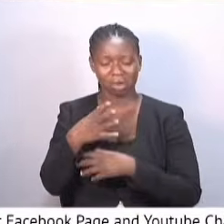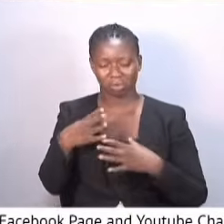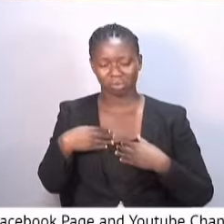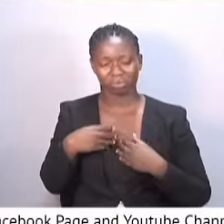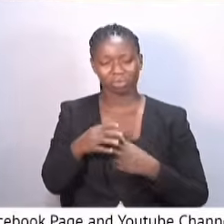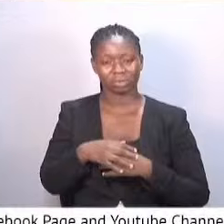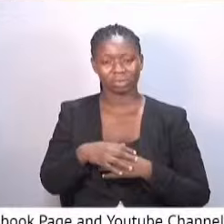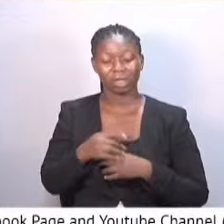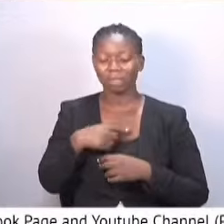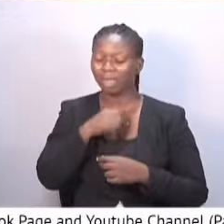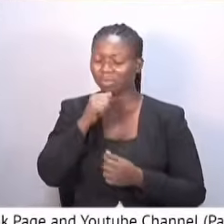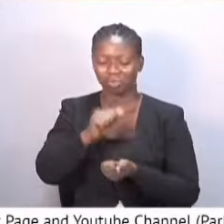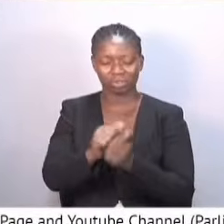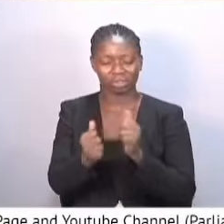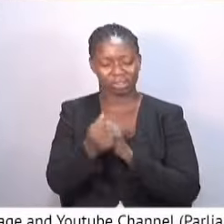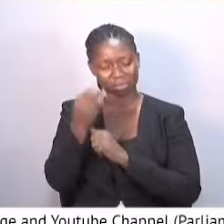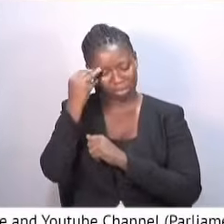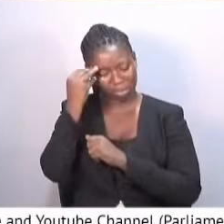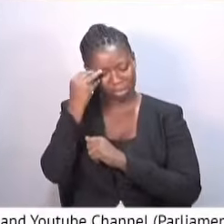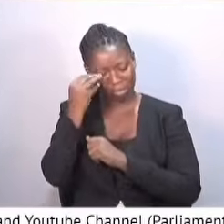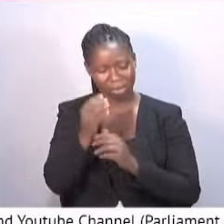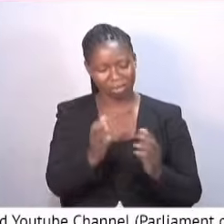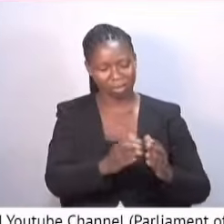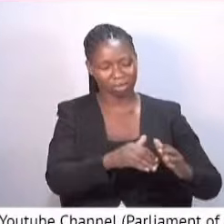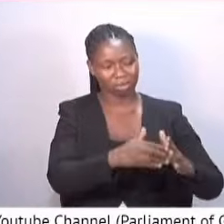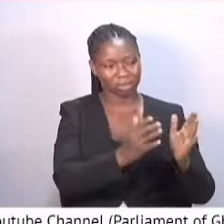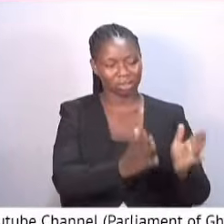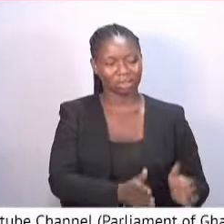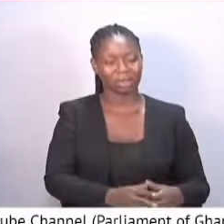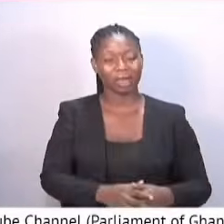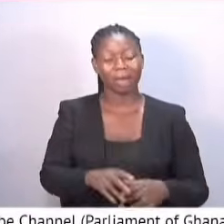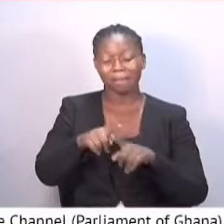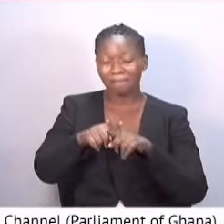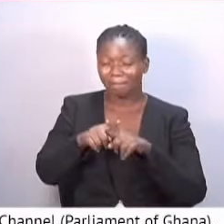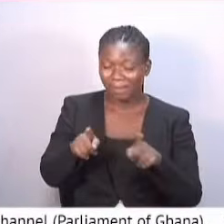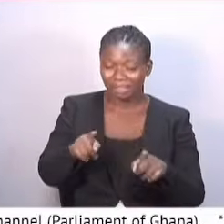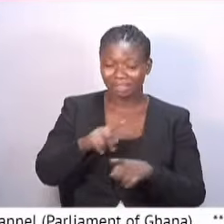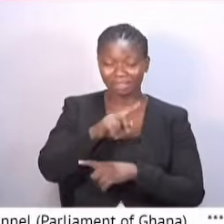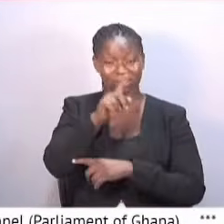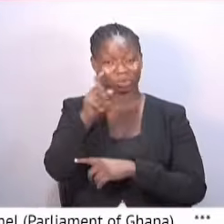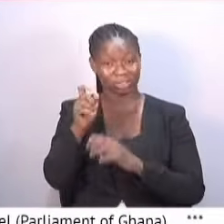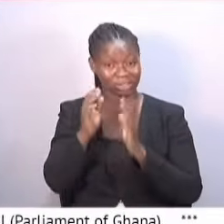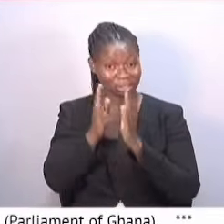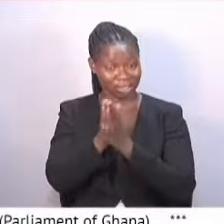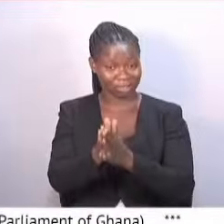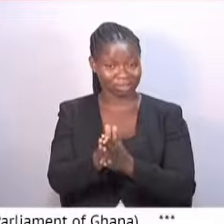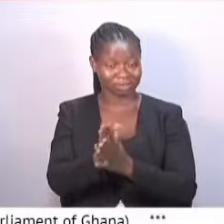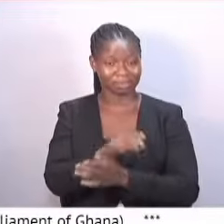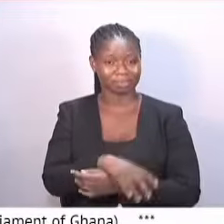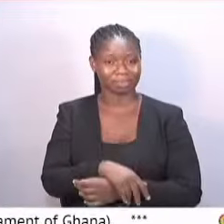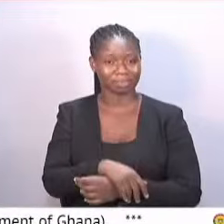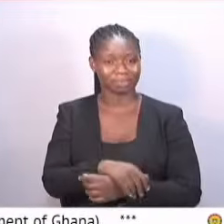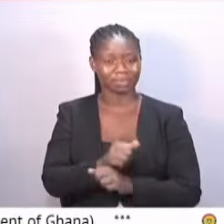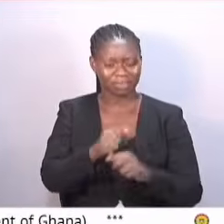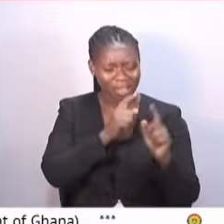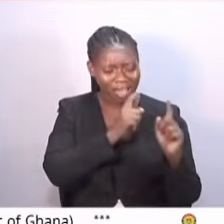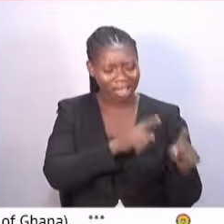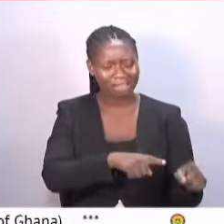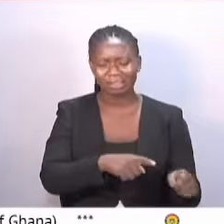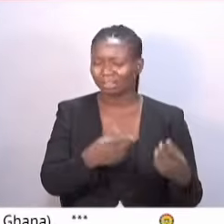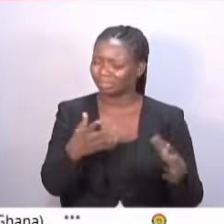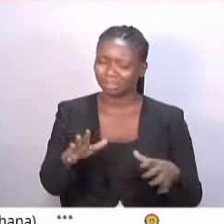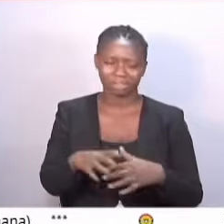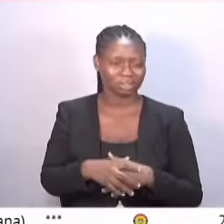am not changing my mind, with all due respect, minority leader. But the question asked has been